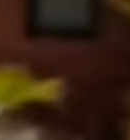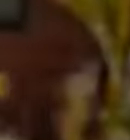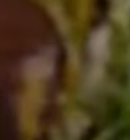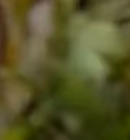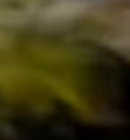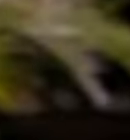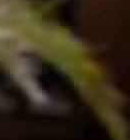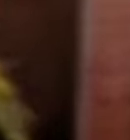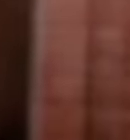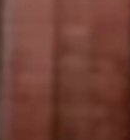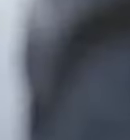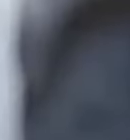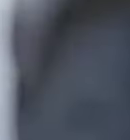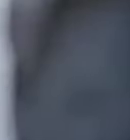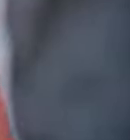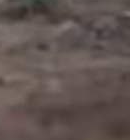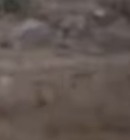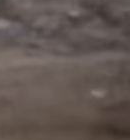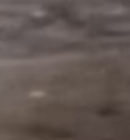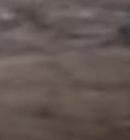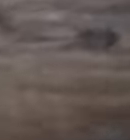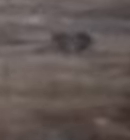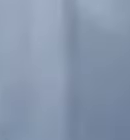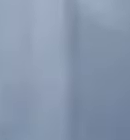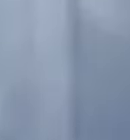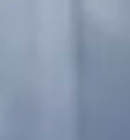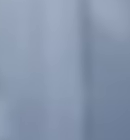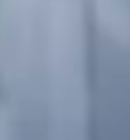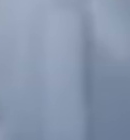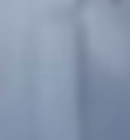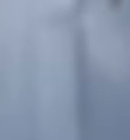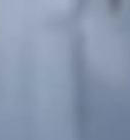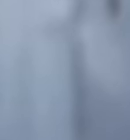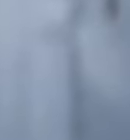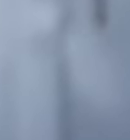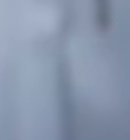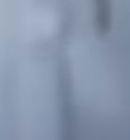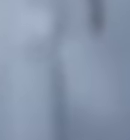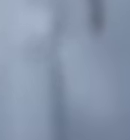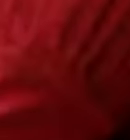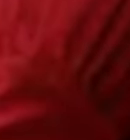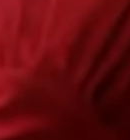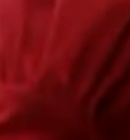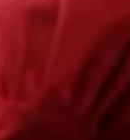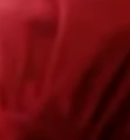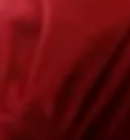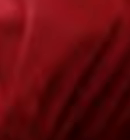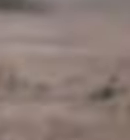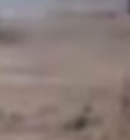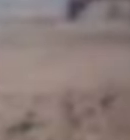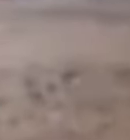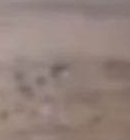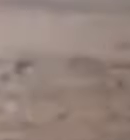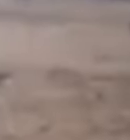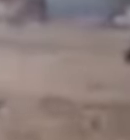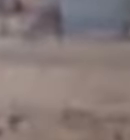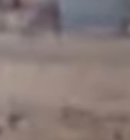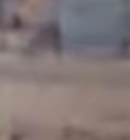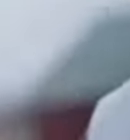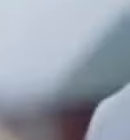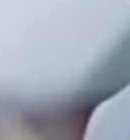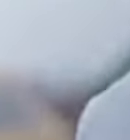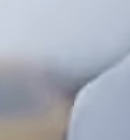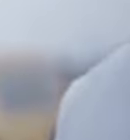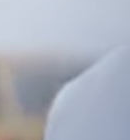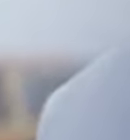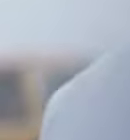Nilipimwa hospitalini, kabainika, nilikuwa na TB. Nilianza matibabu ya TB mara moja. Nilimeza dawa zangu bila